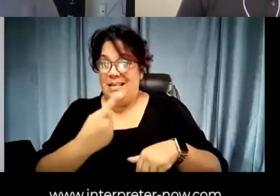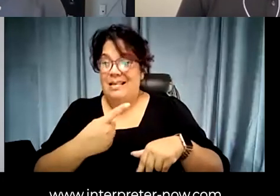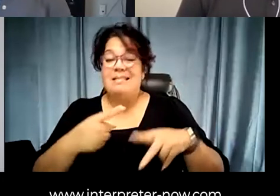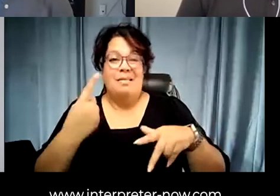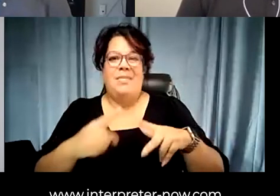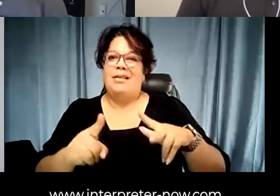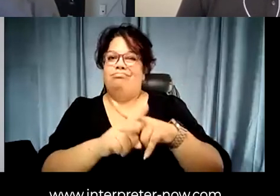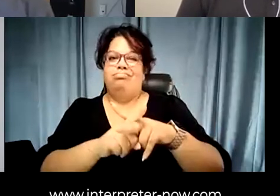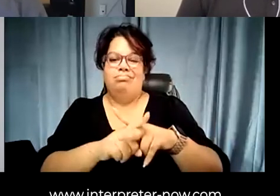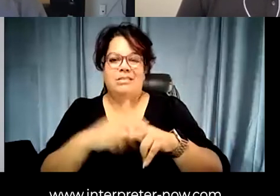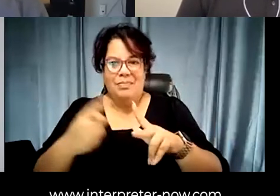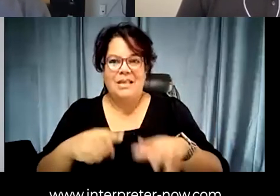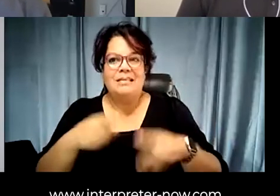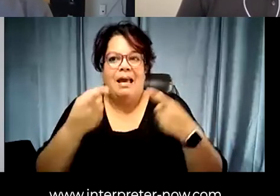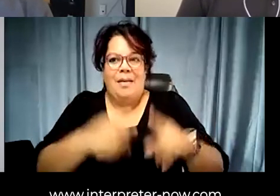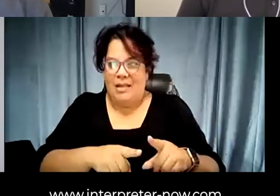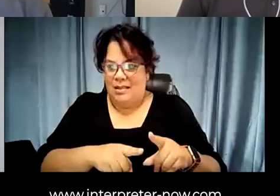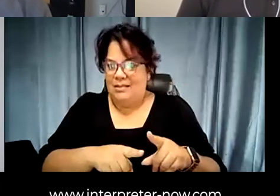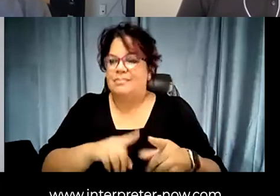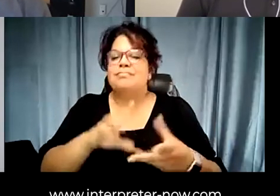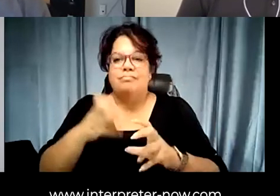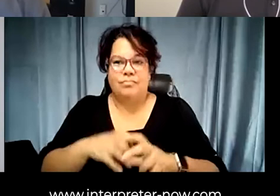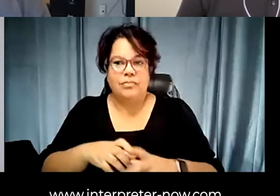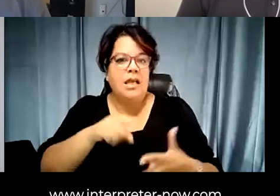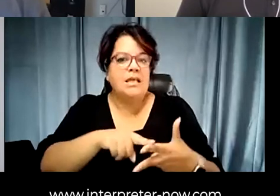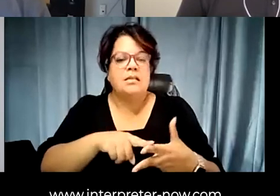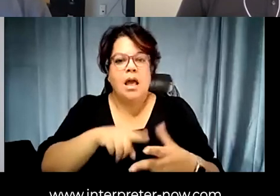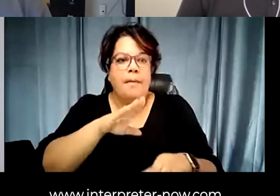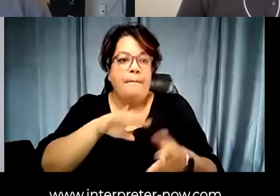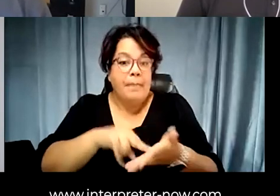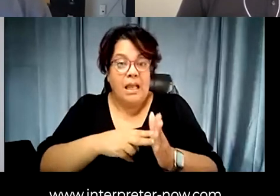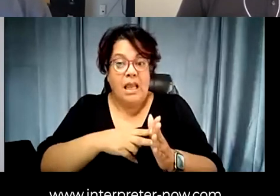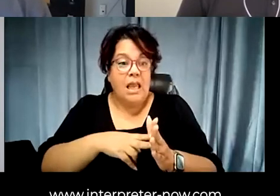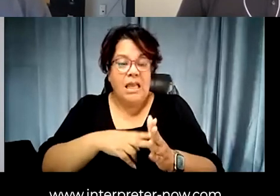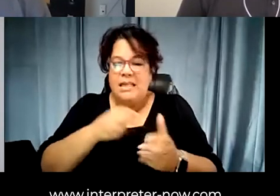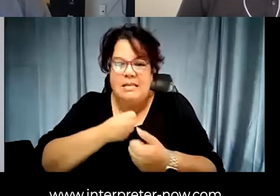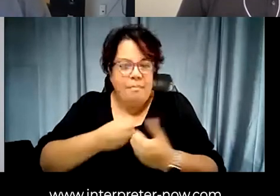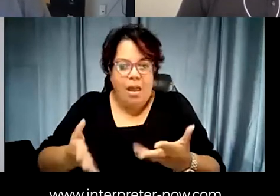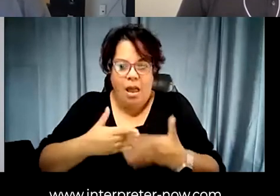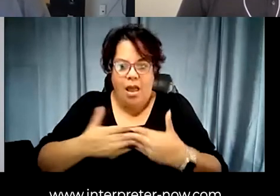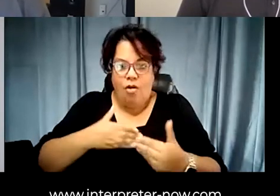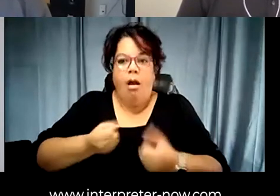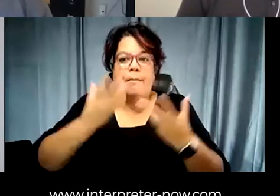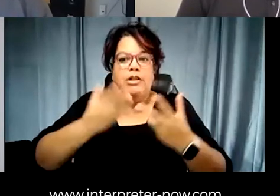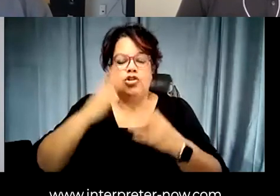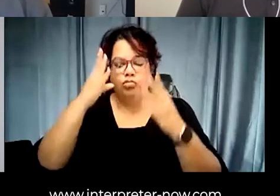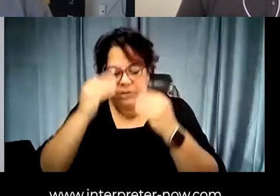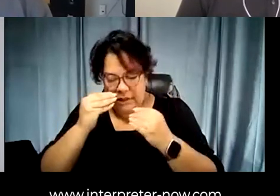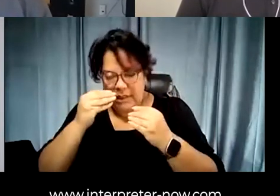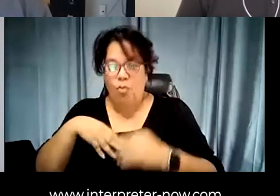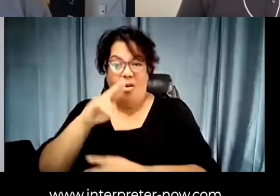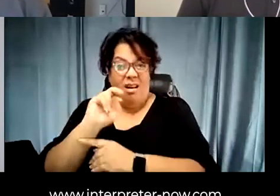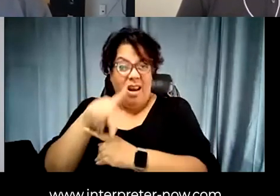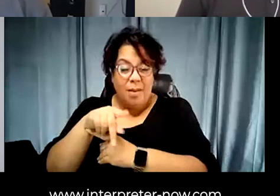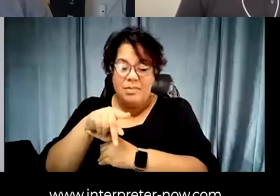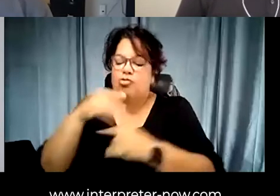This is more than being tired. This is a matter of chronic exhaustion where no matter what amount of sleep or additional naps you're adding in, you're